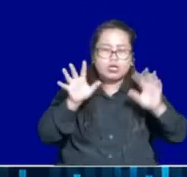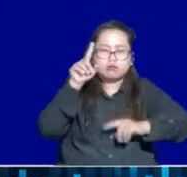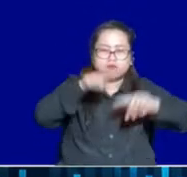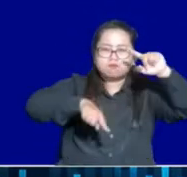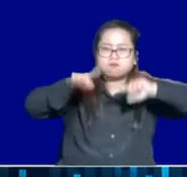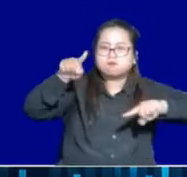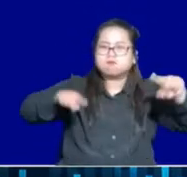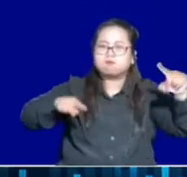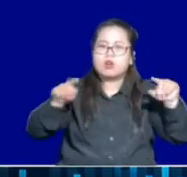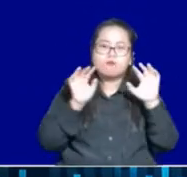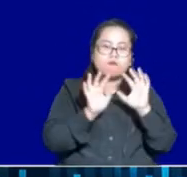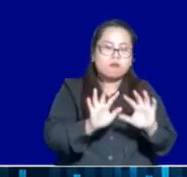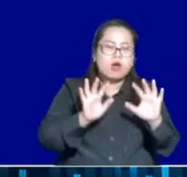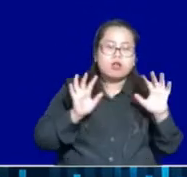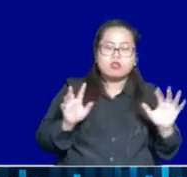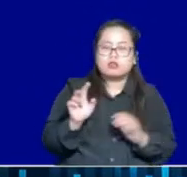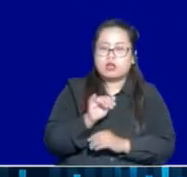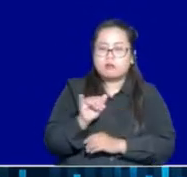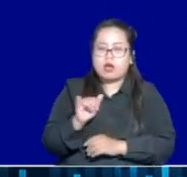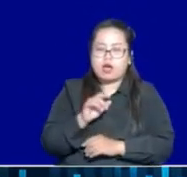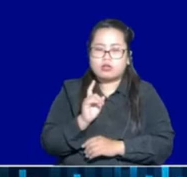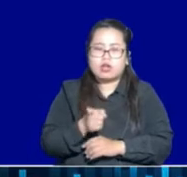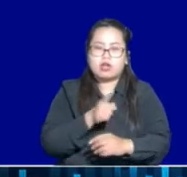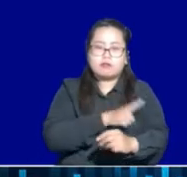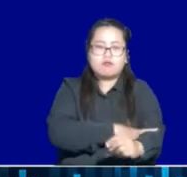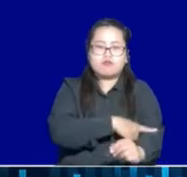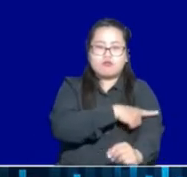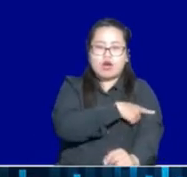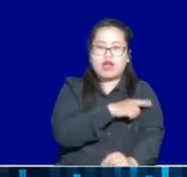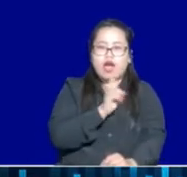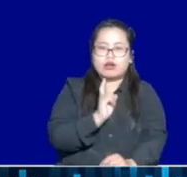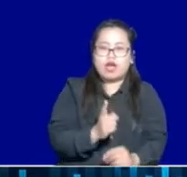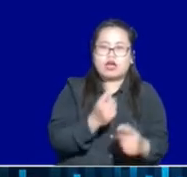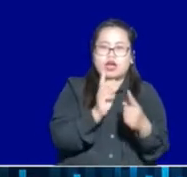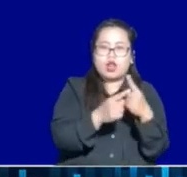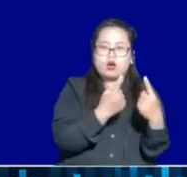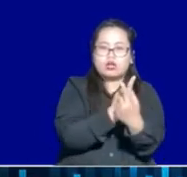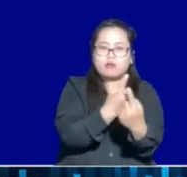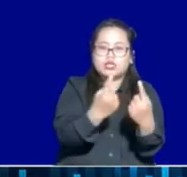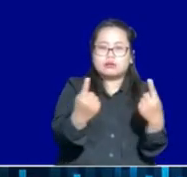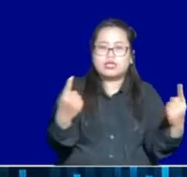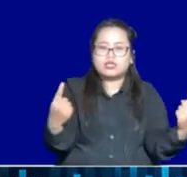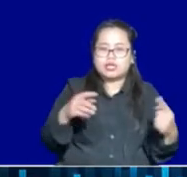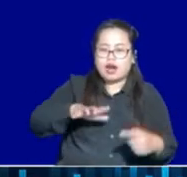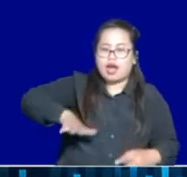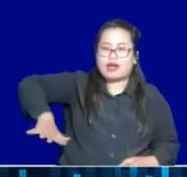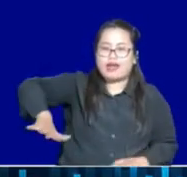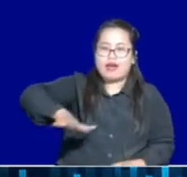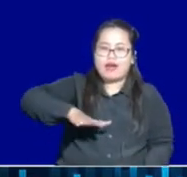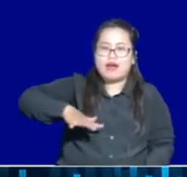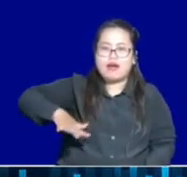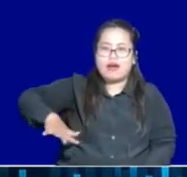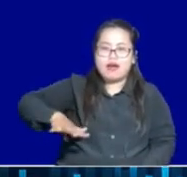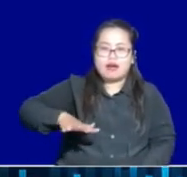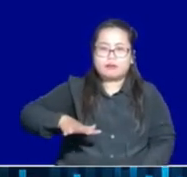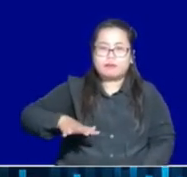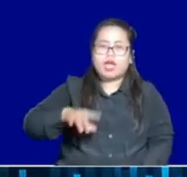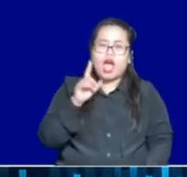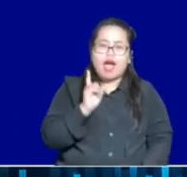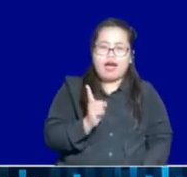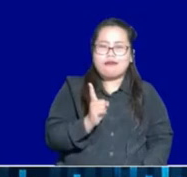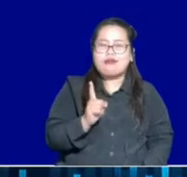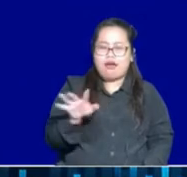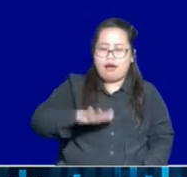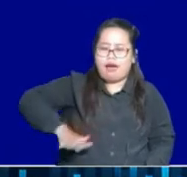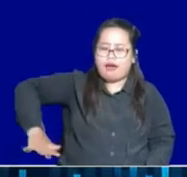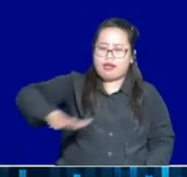capabilities in the different areas. Some are very diversified. Others are much less so. When